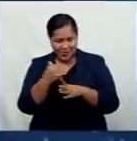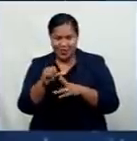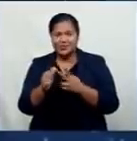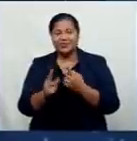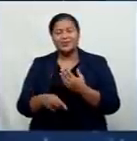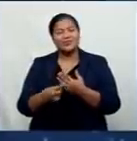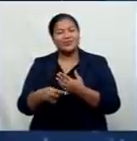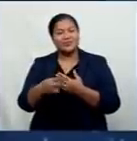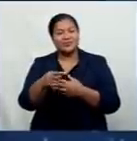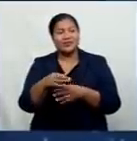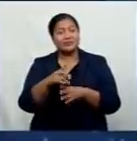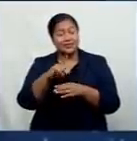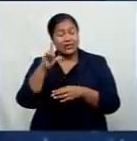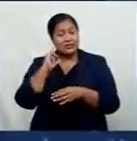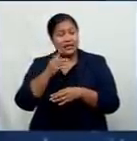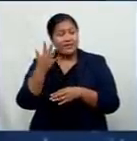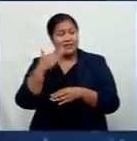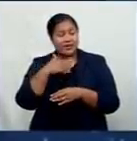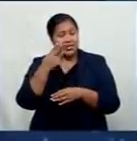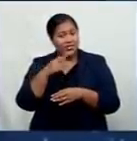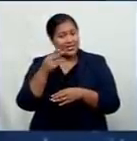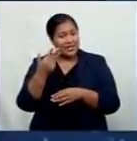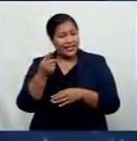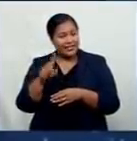continues. As of yesterday,